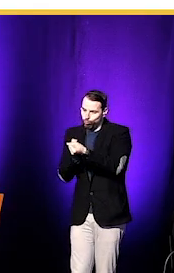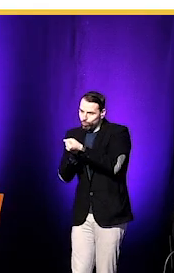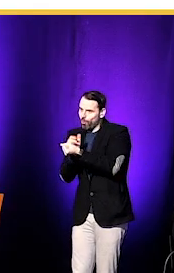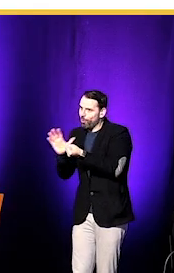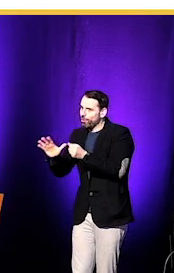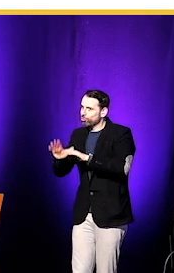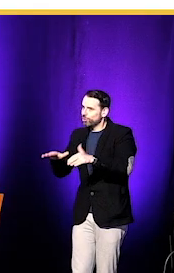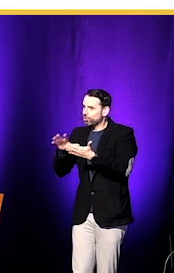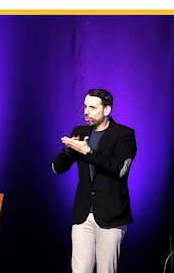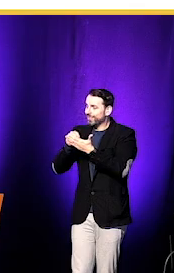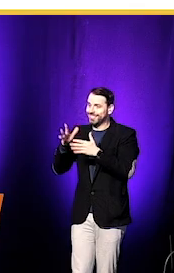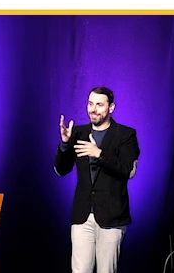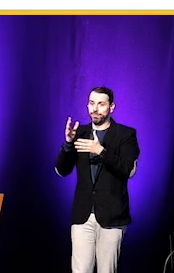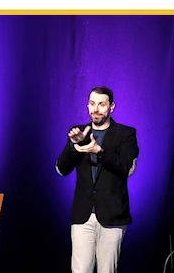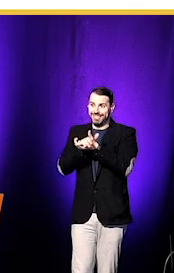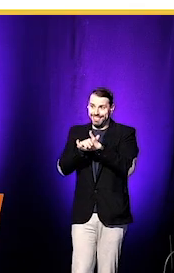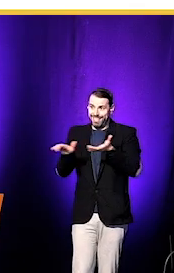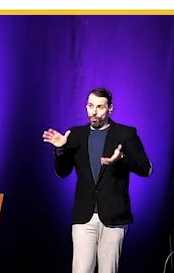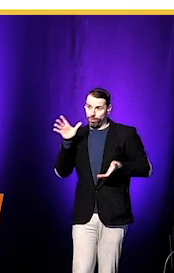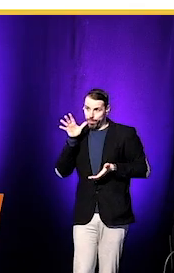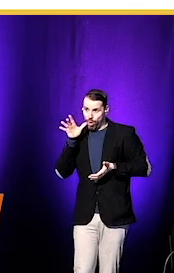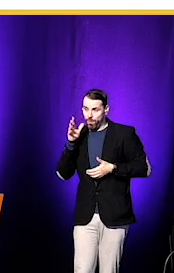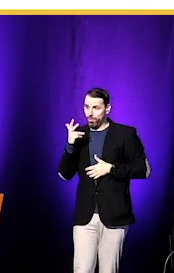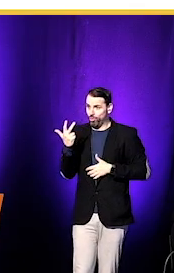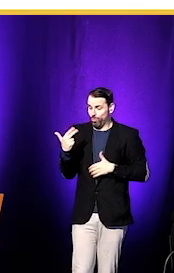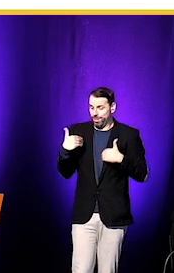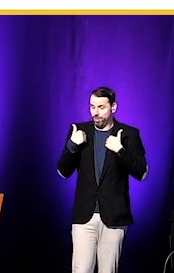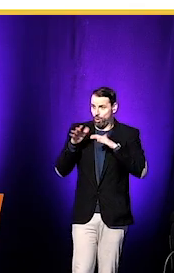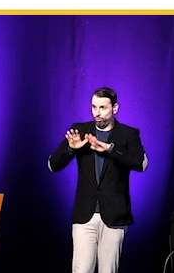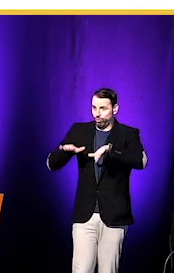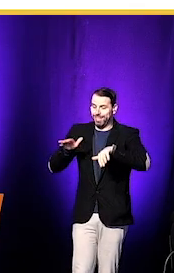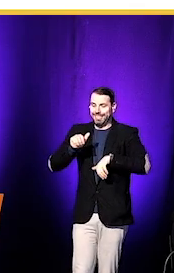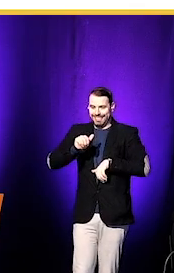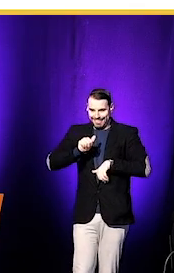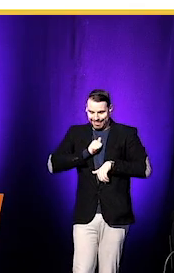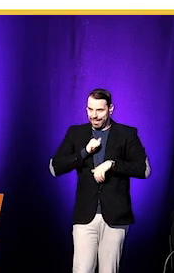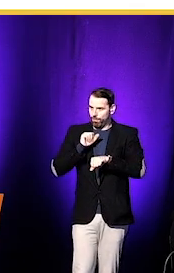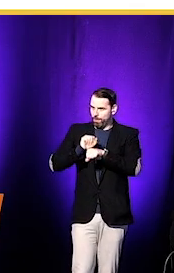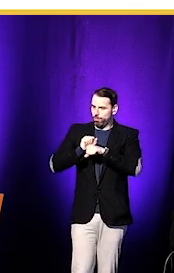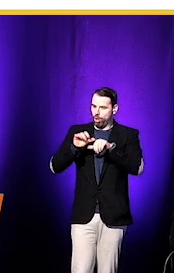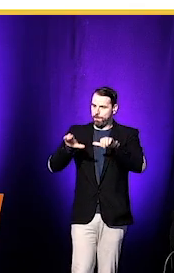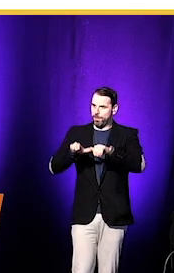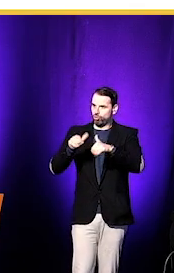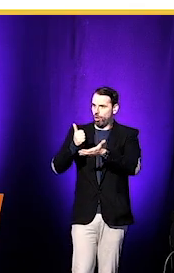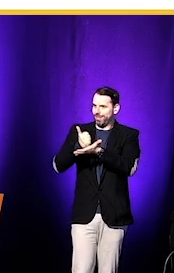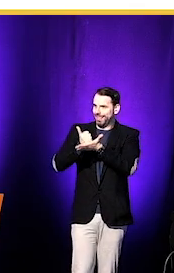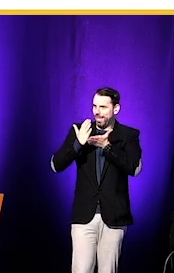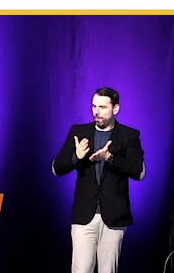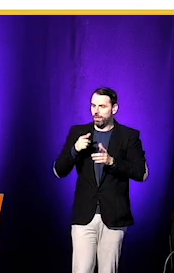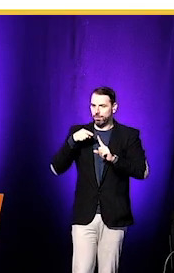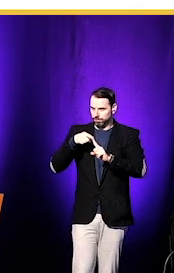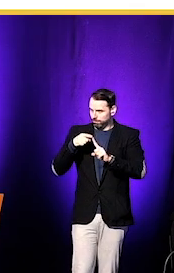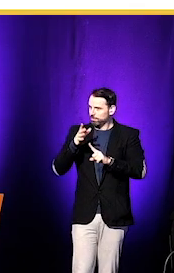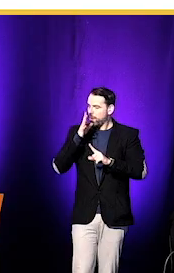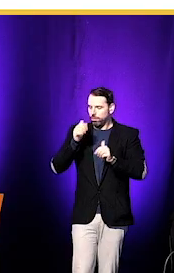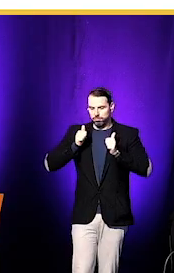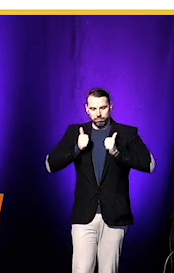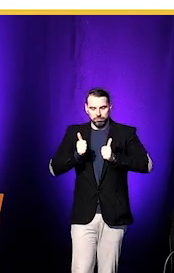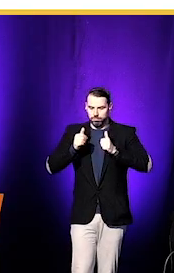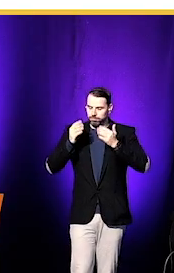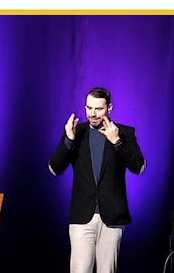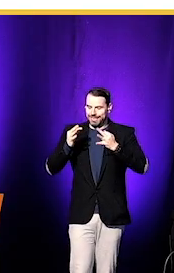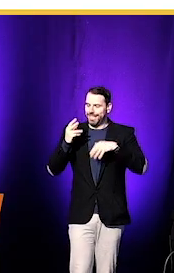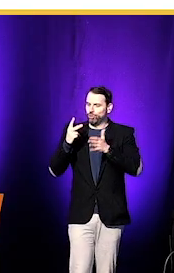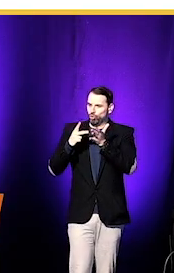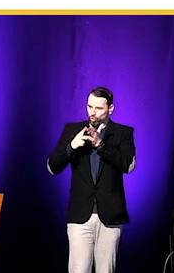A divorced parent to 3 young children, Katie, a self-employed massage therapist, made the decision to undertake a twice daily